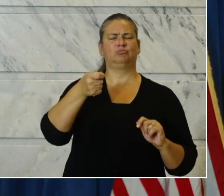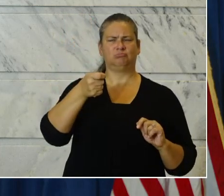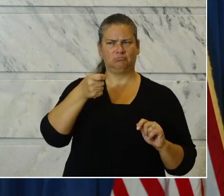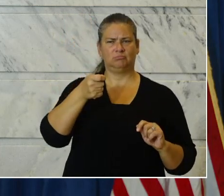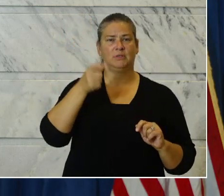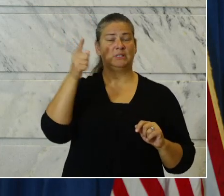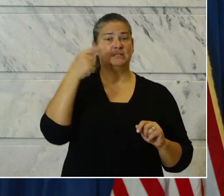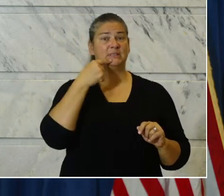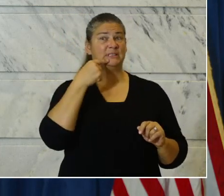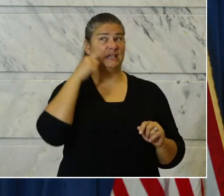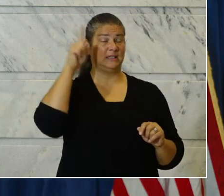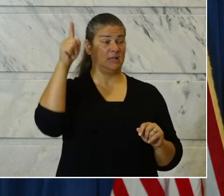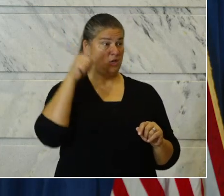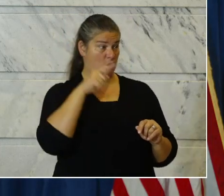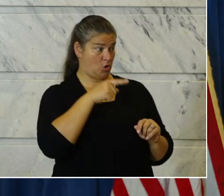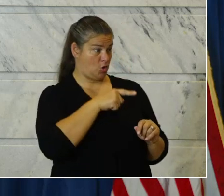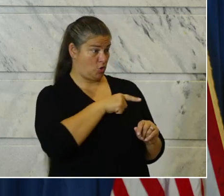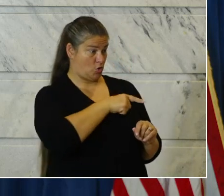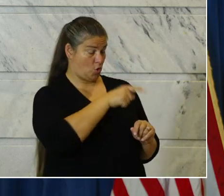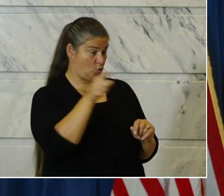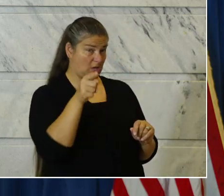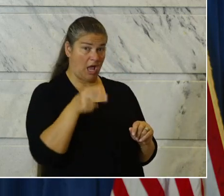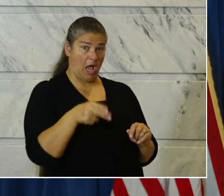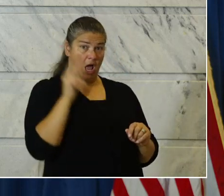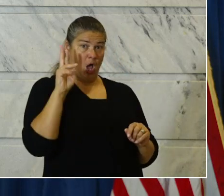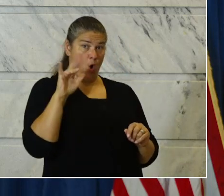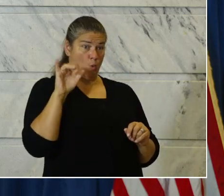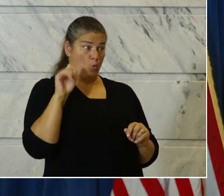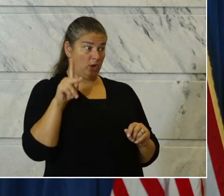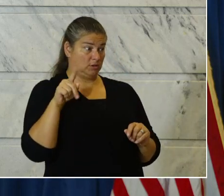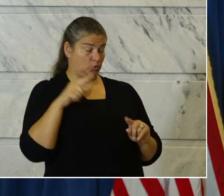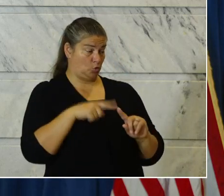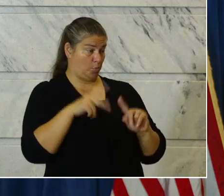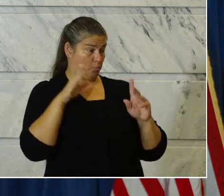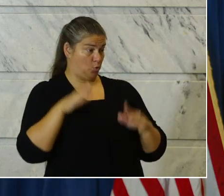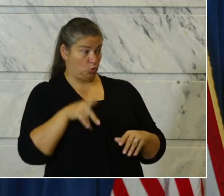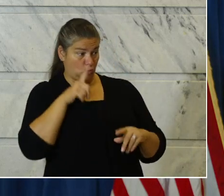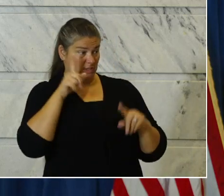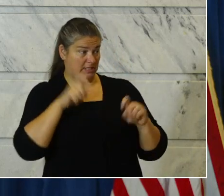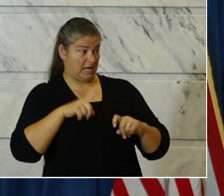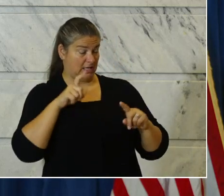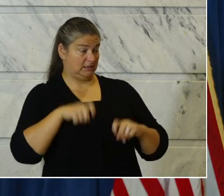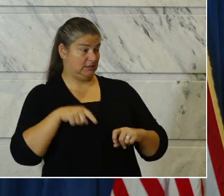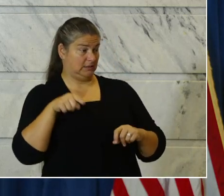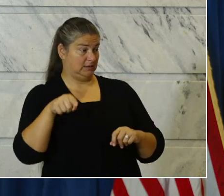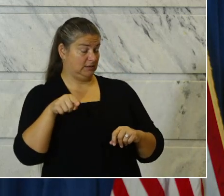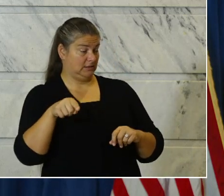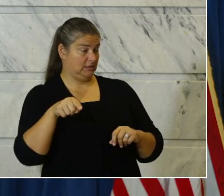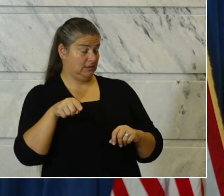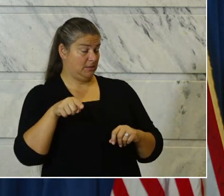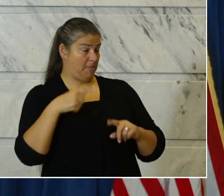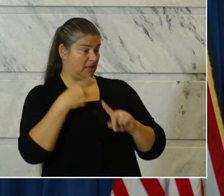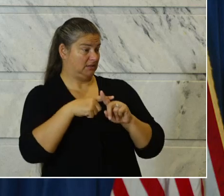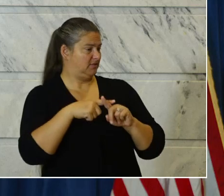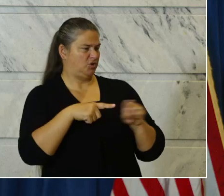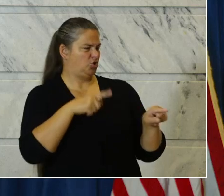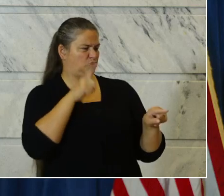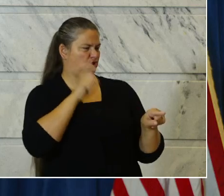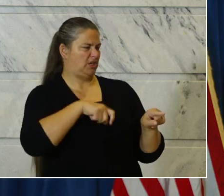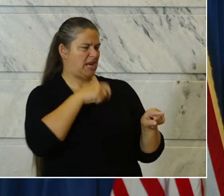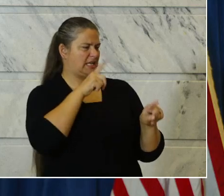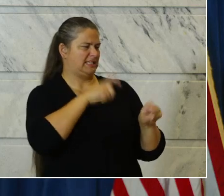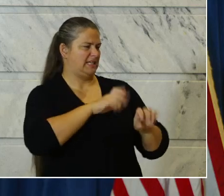that have had direct and high-risk exposure to somebody who's tested positive to COVID shouldn't be tested. That's